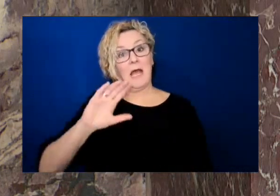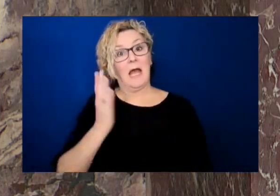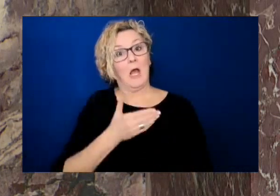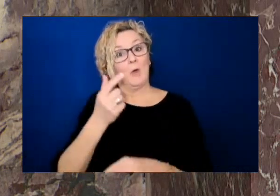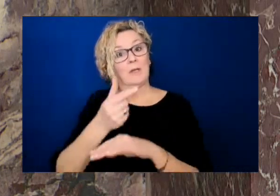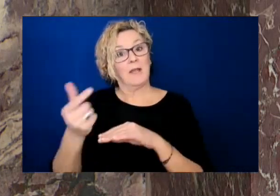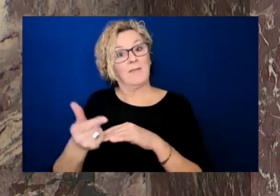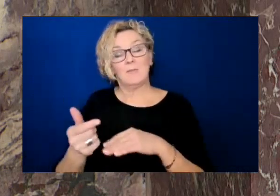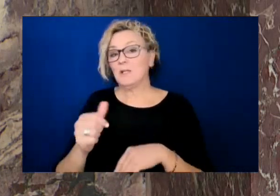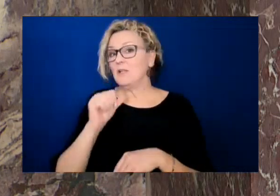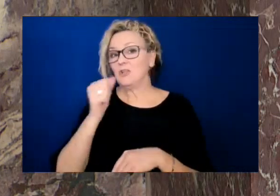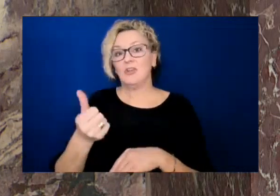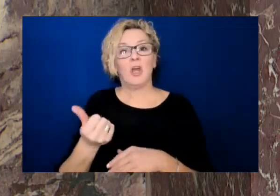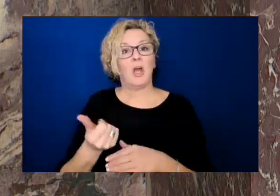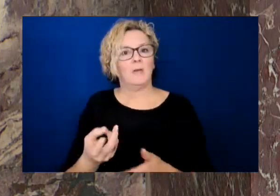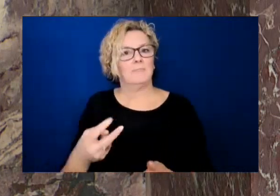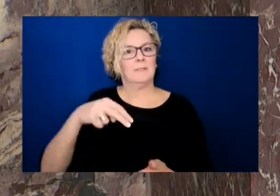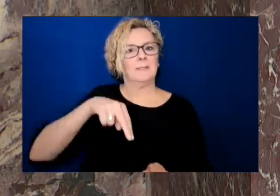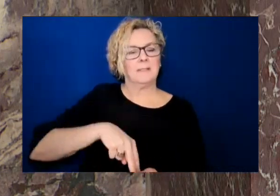quote.